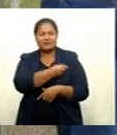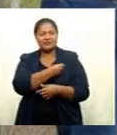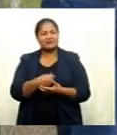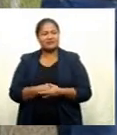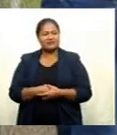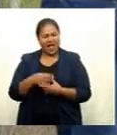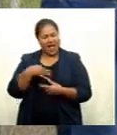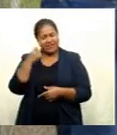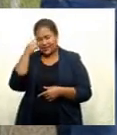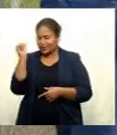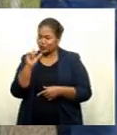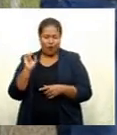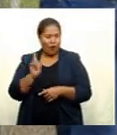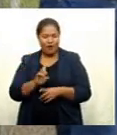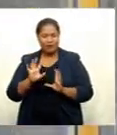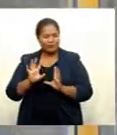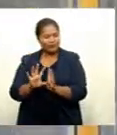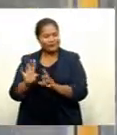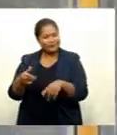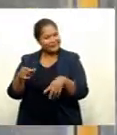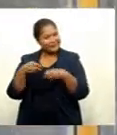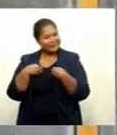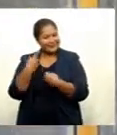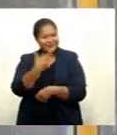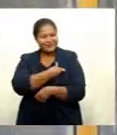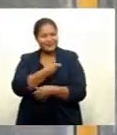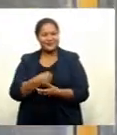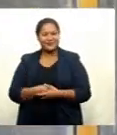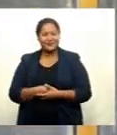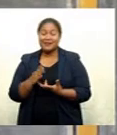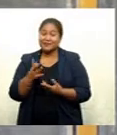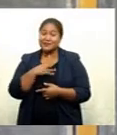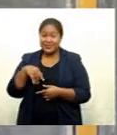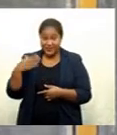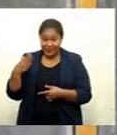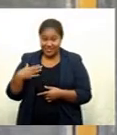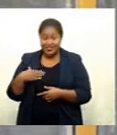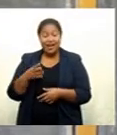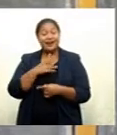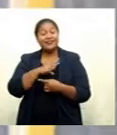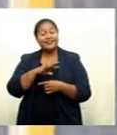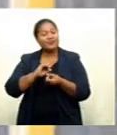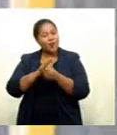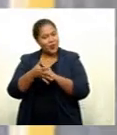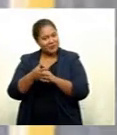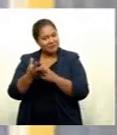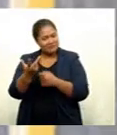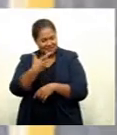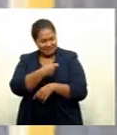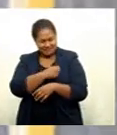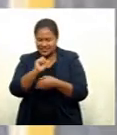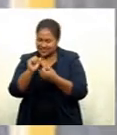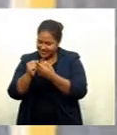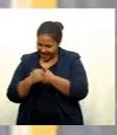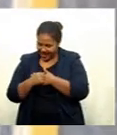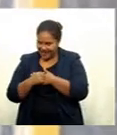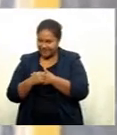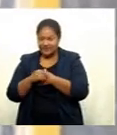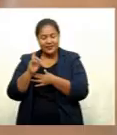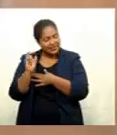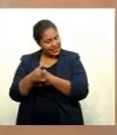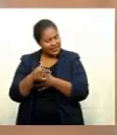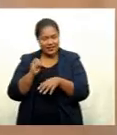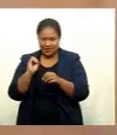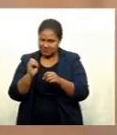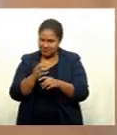think we all should come forward and have it. According to the Ministry of Health, COVID-19 vaccines are safe and highly